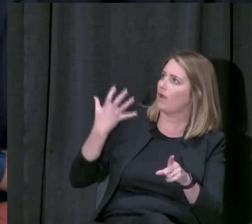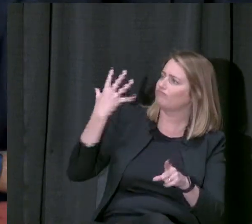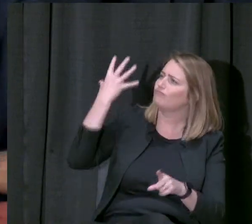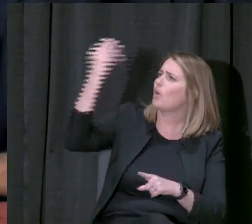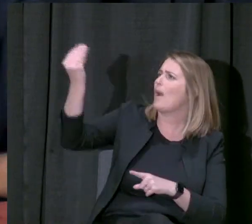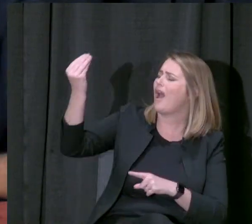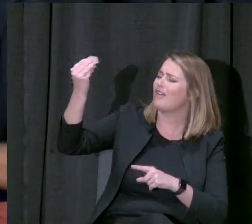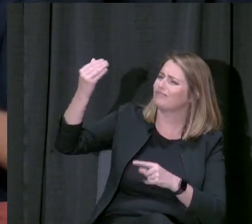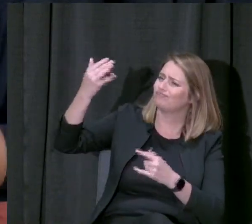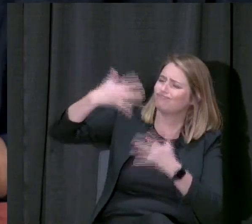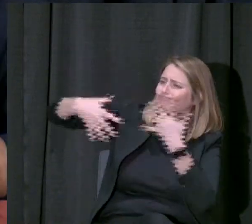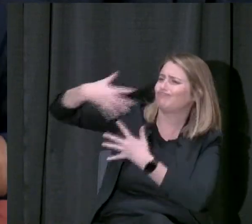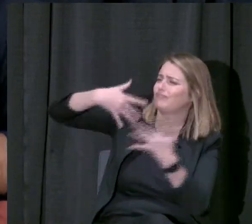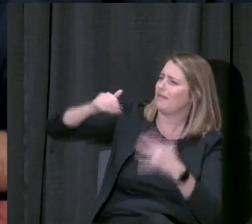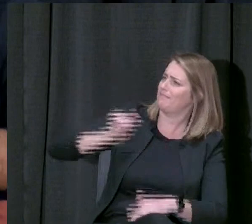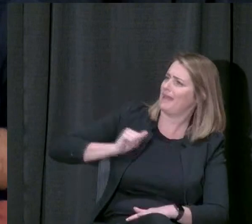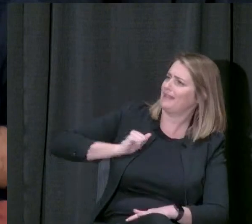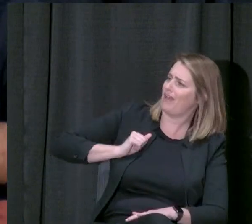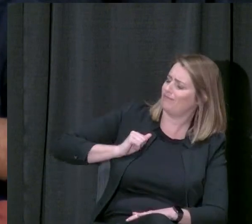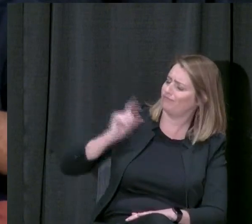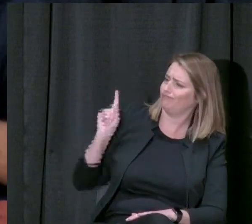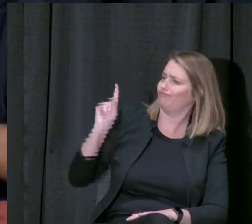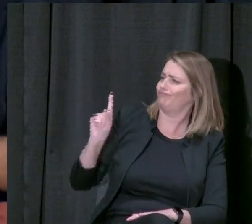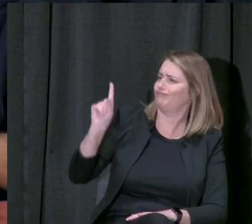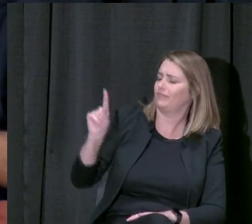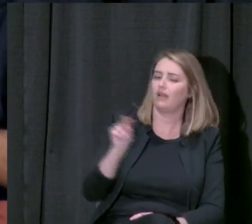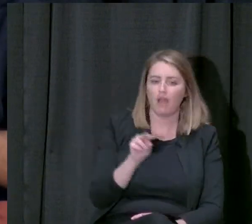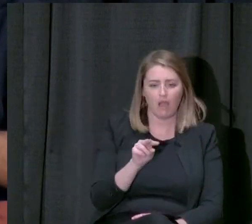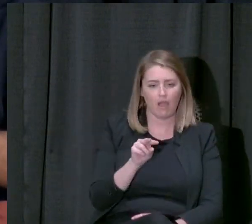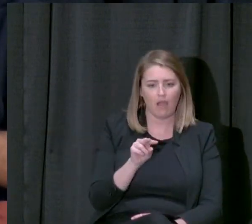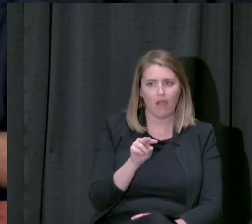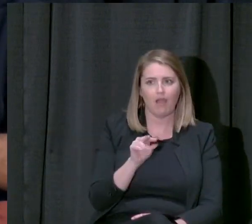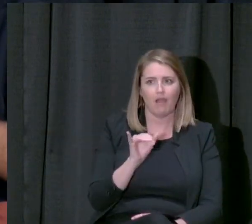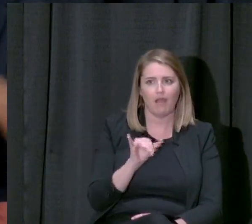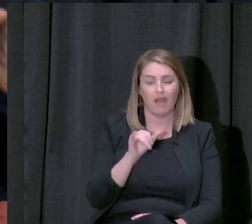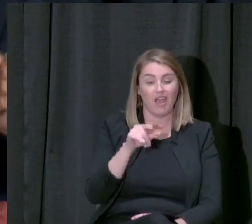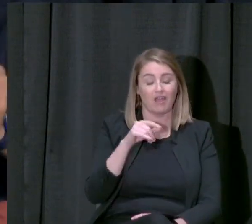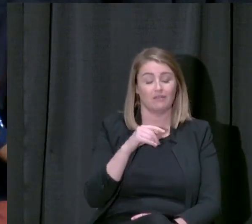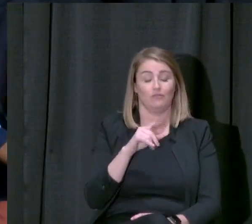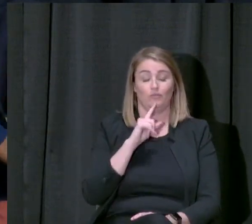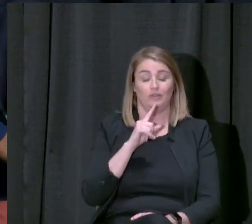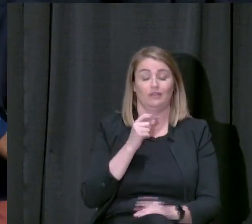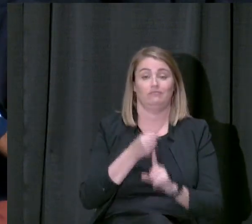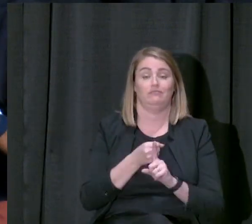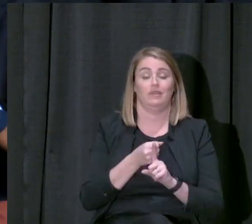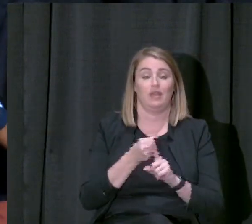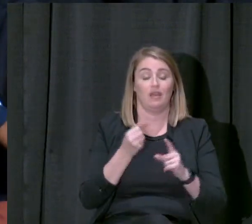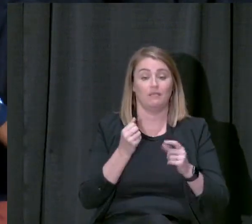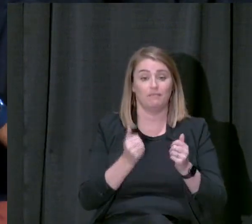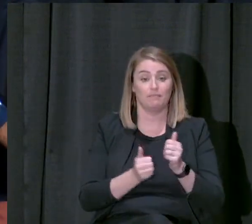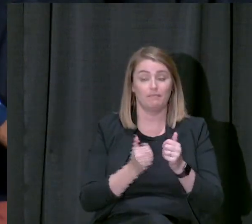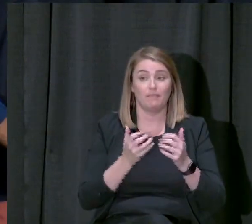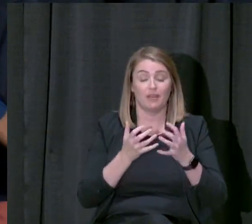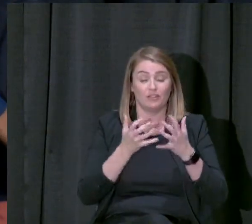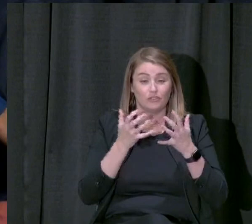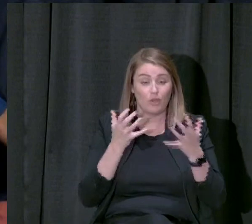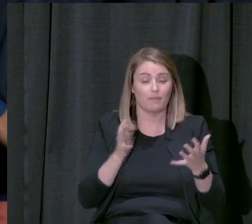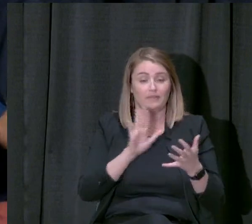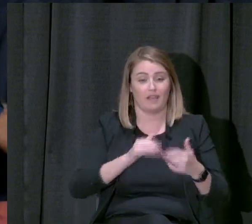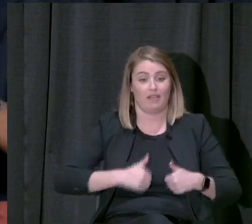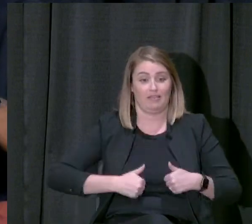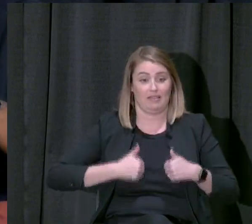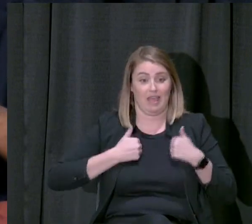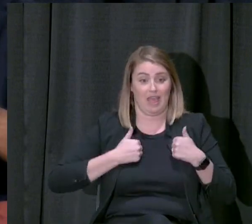independently. And it just struck us that these kids are going to spend a huge portion of their lives trying to get over some of these